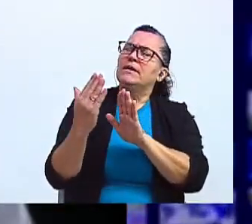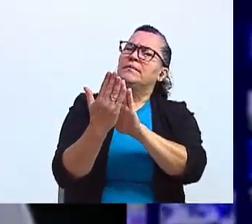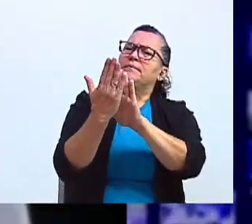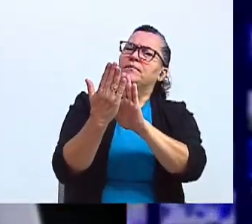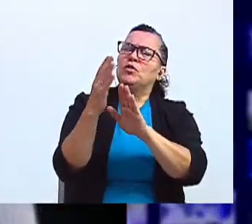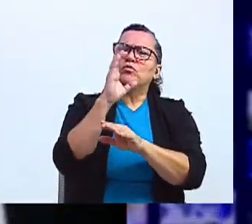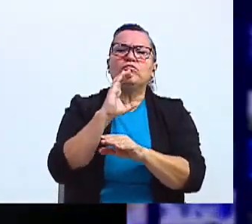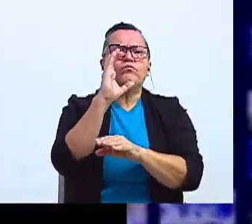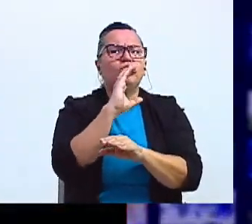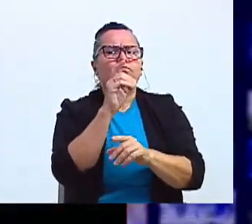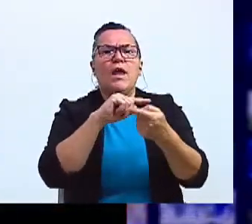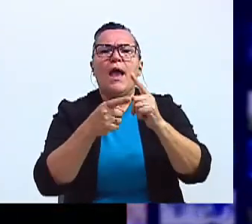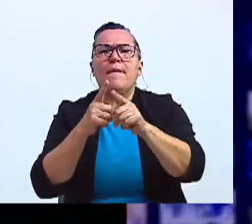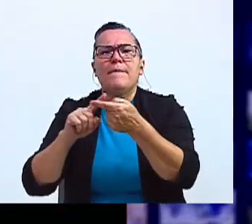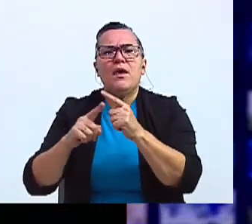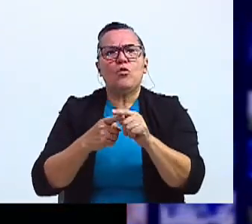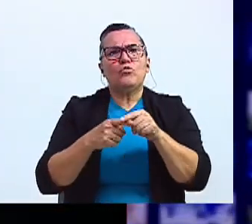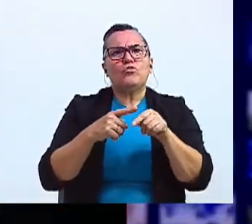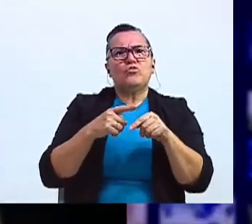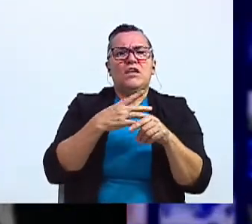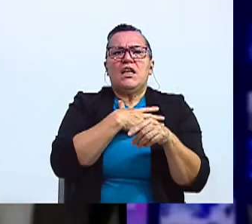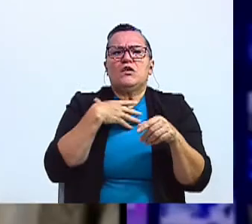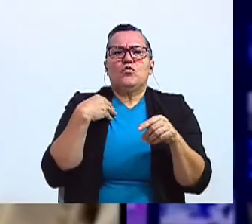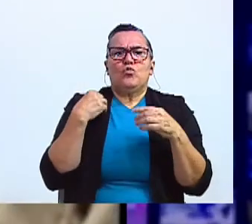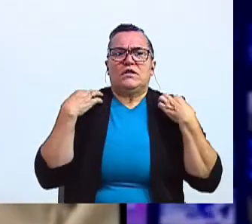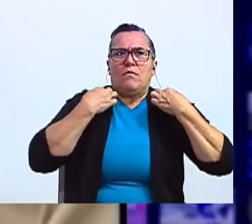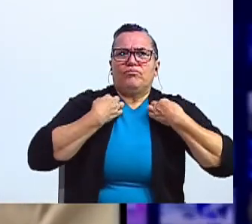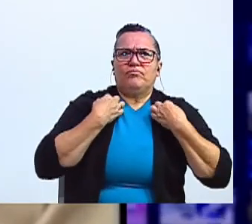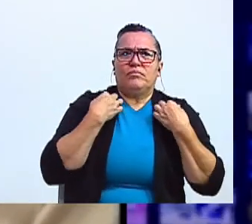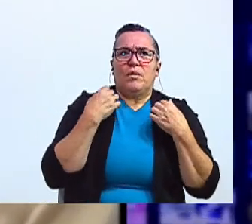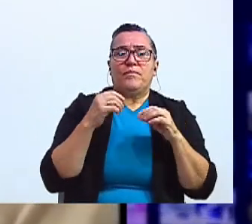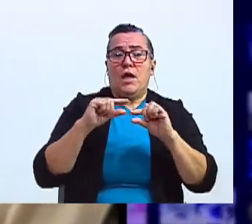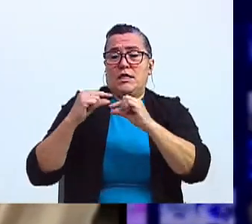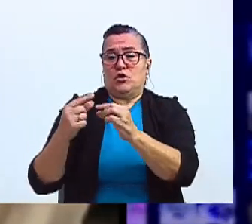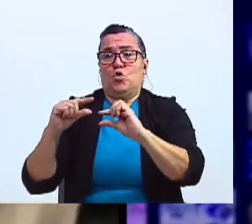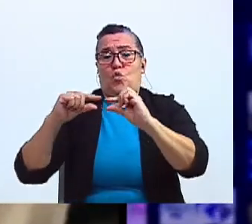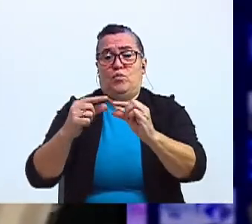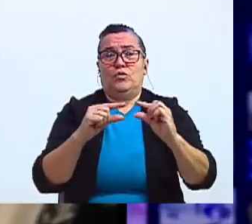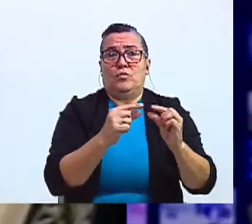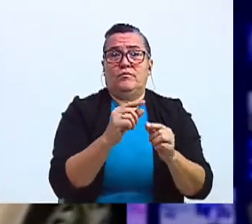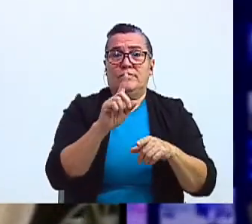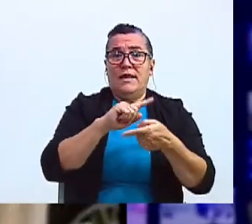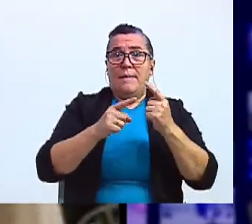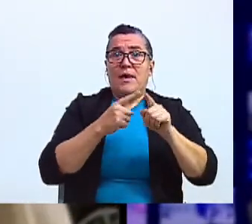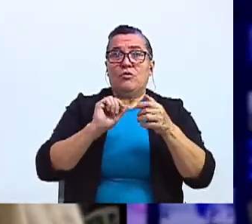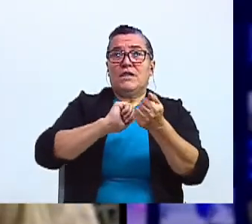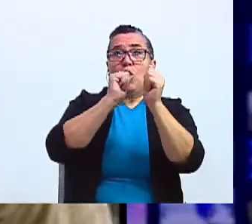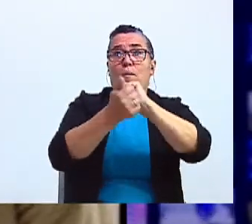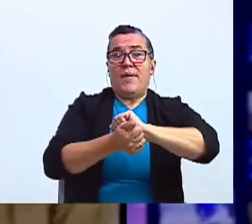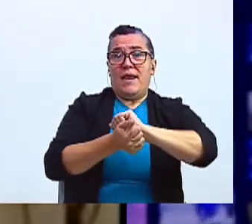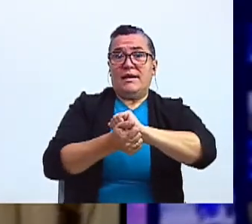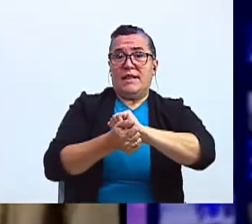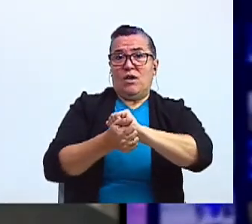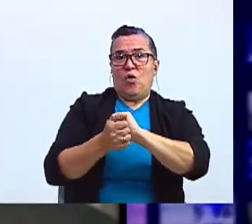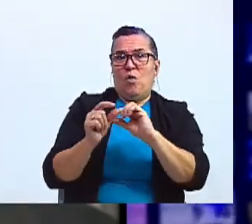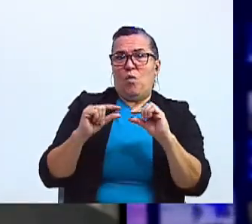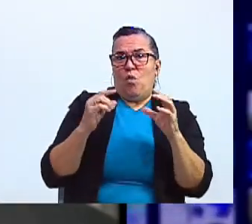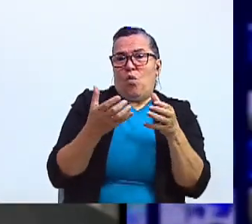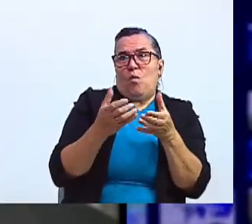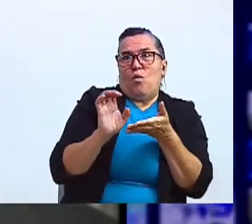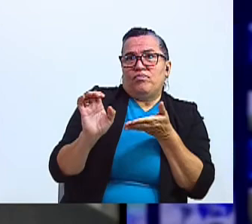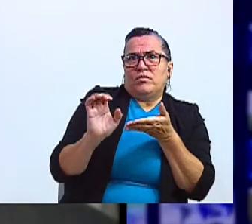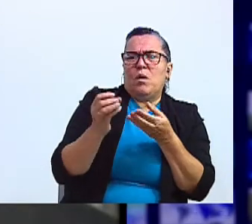for friends who like the same things we're into. It's when certain groups of friends become cliques that problems start.